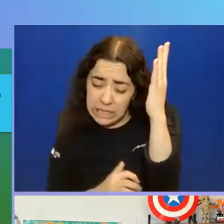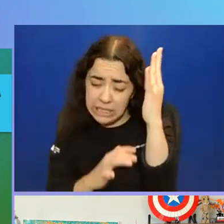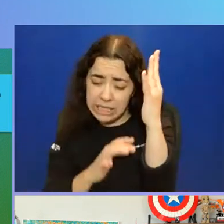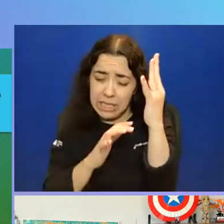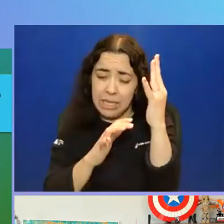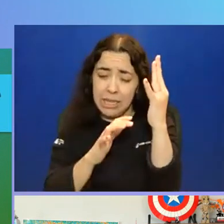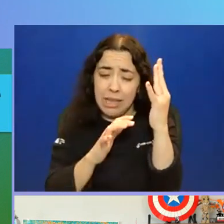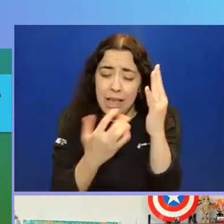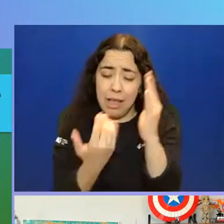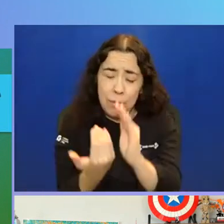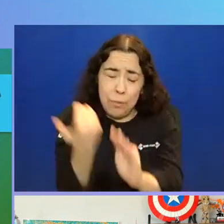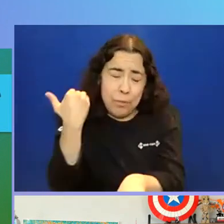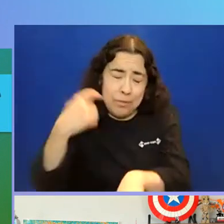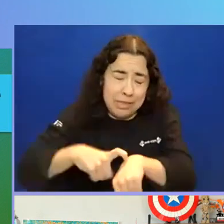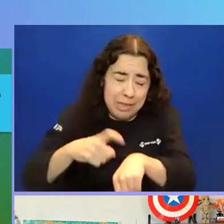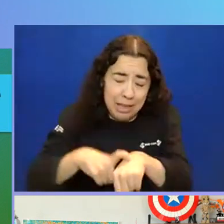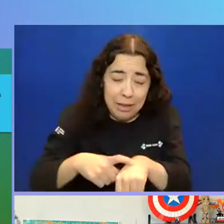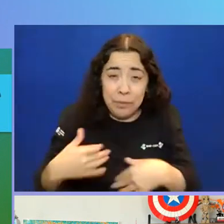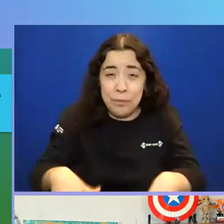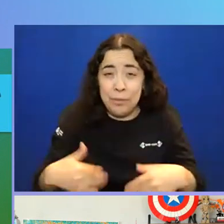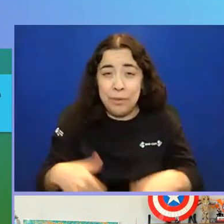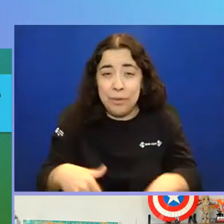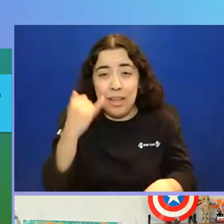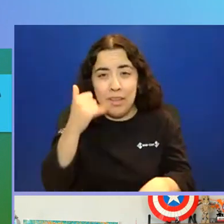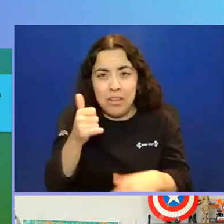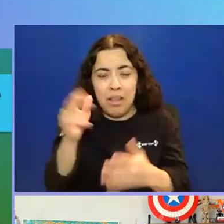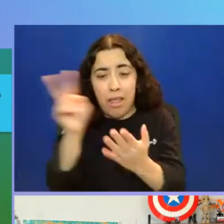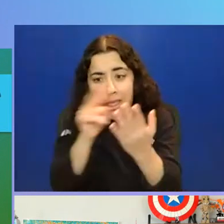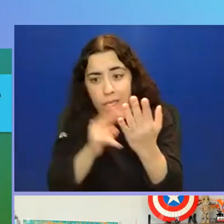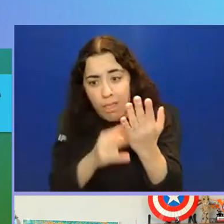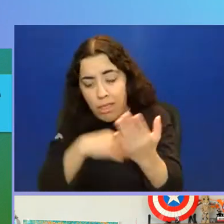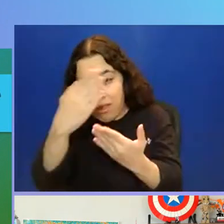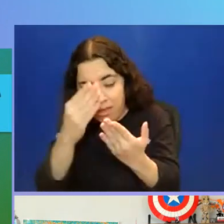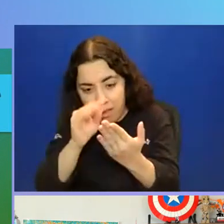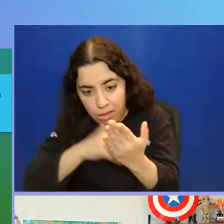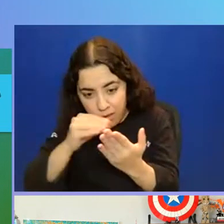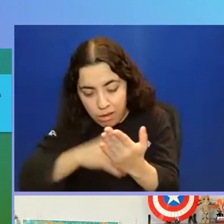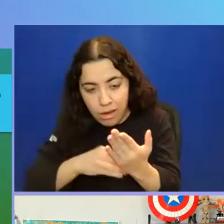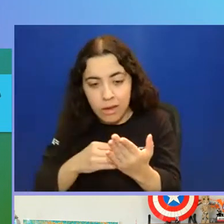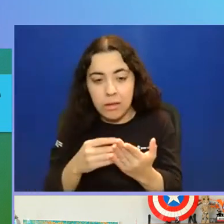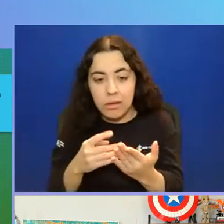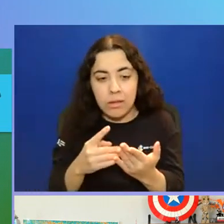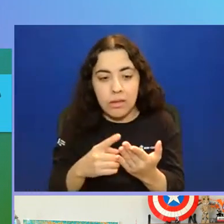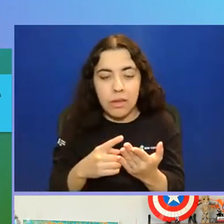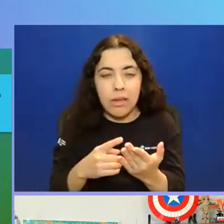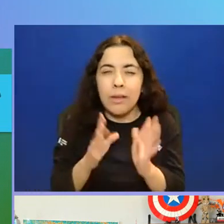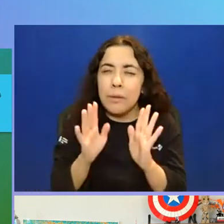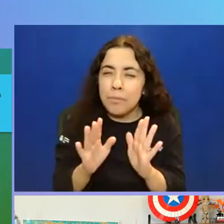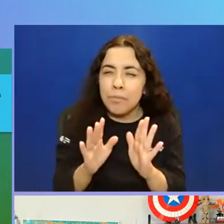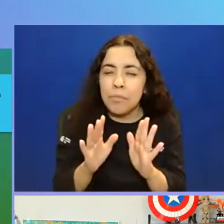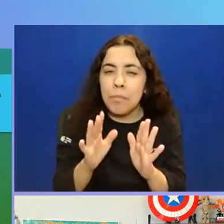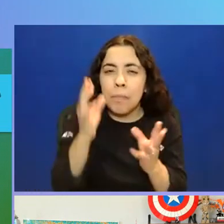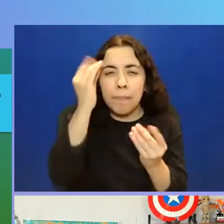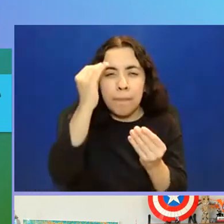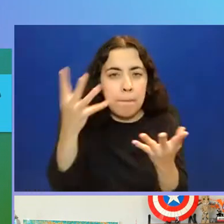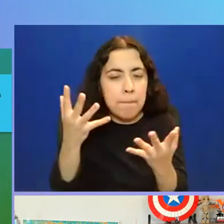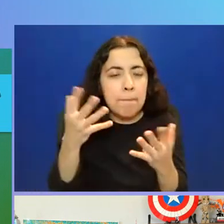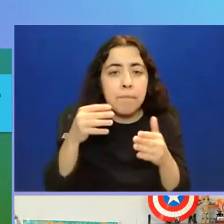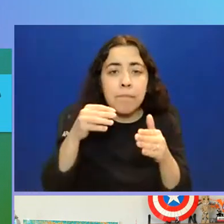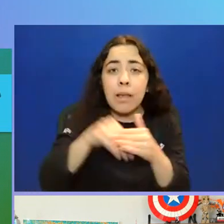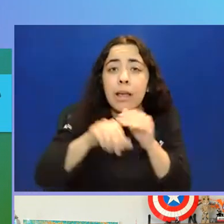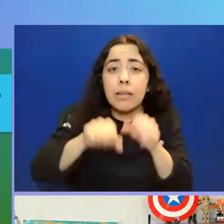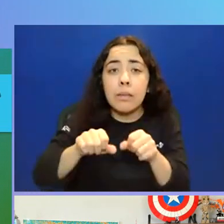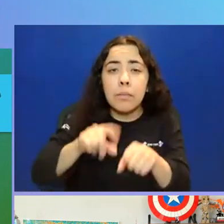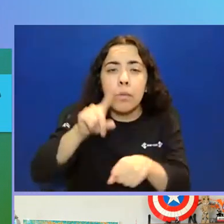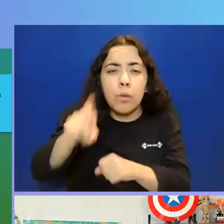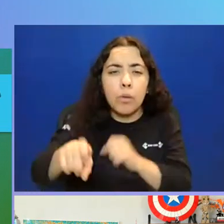if you're a supplier sometimes, that you kind of gate those questions, right? Think about where do those accessibility questions make